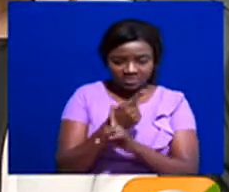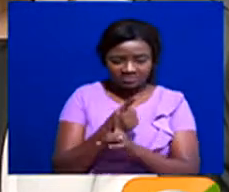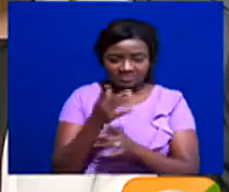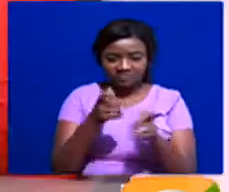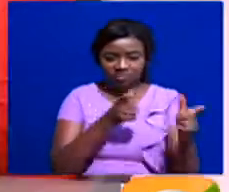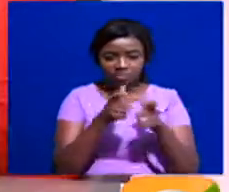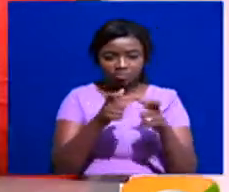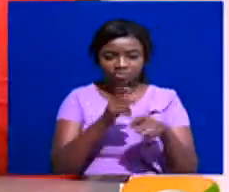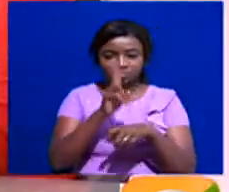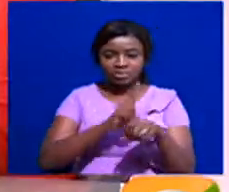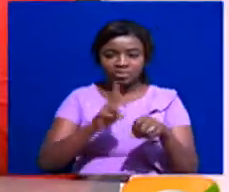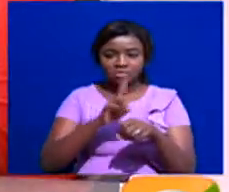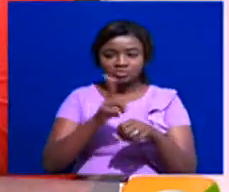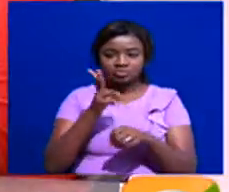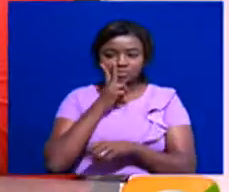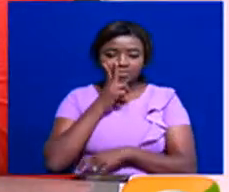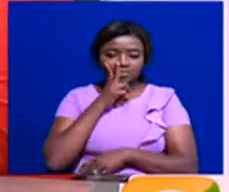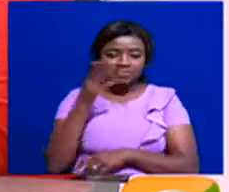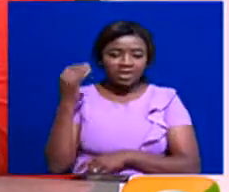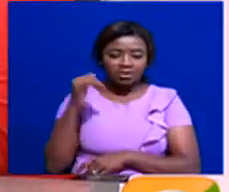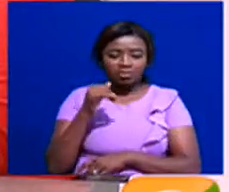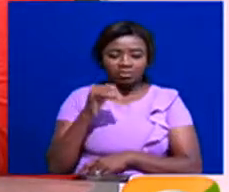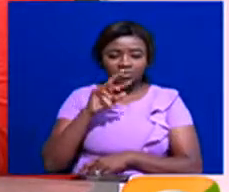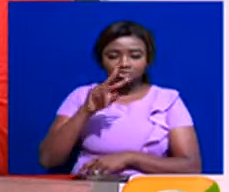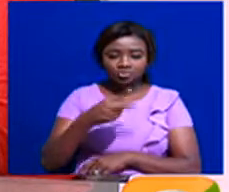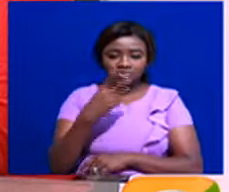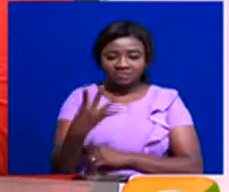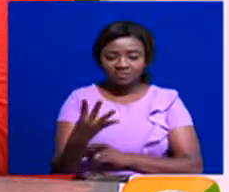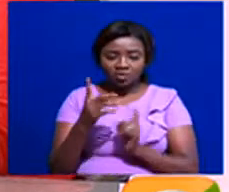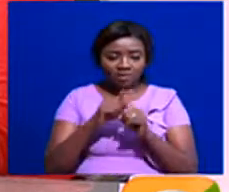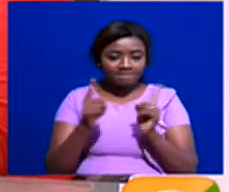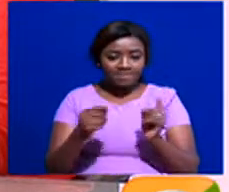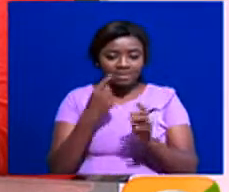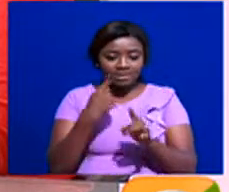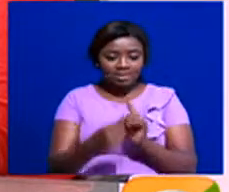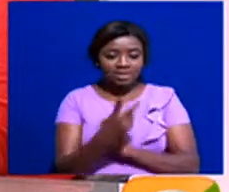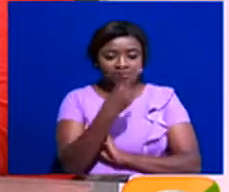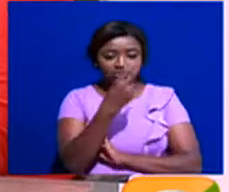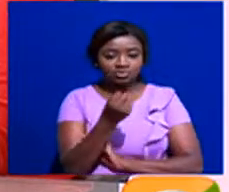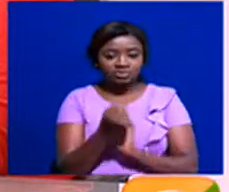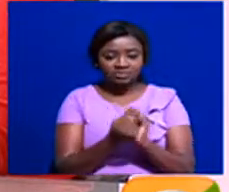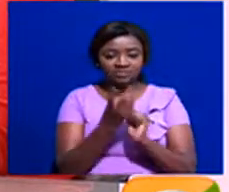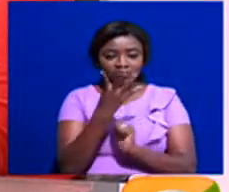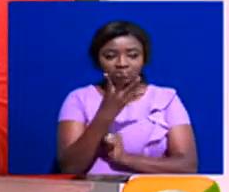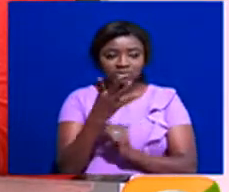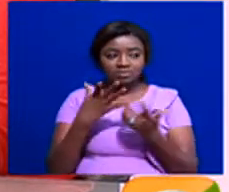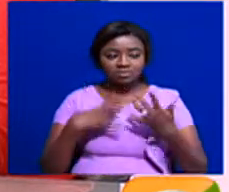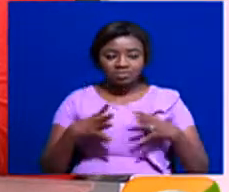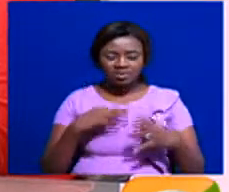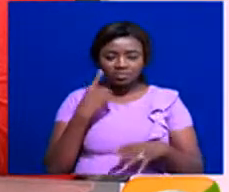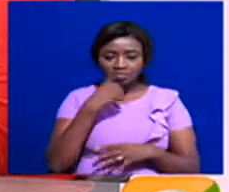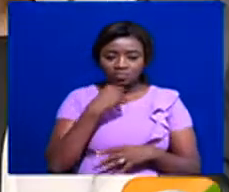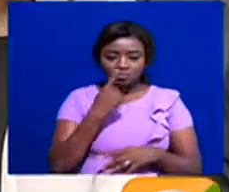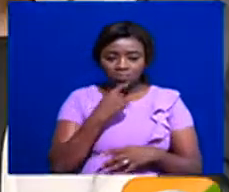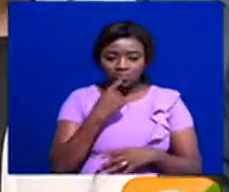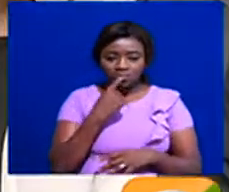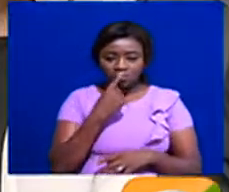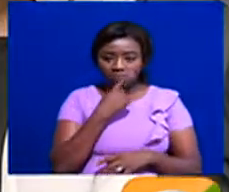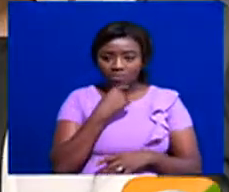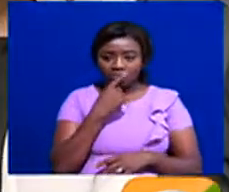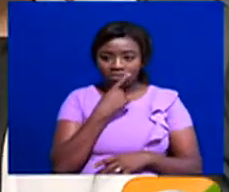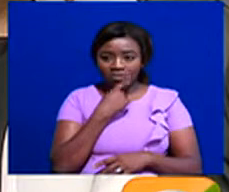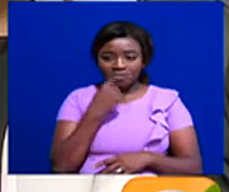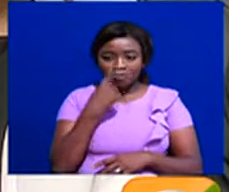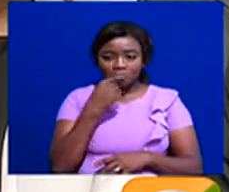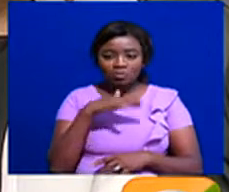putting it, in 2004. Yet in 2014, the percentage of people that were dying from